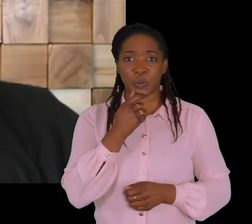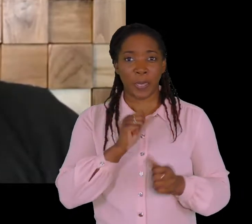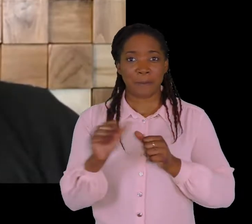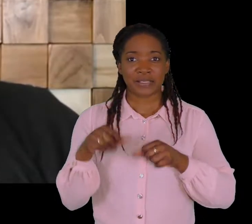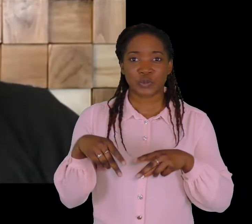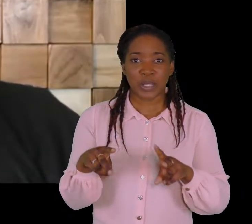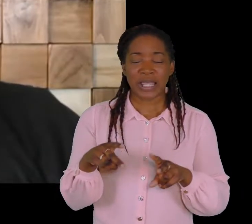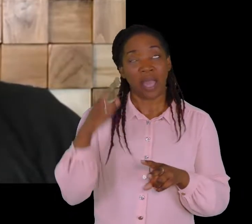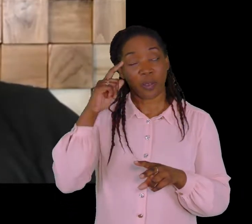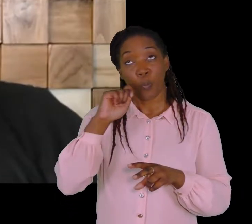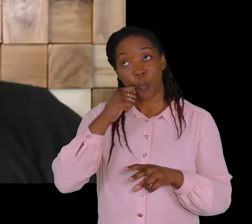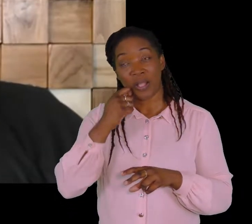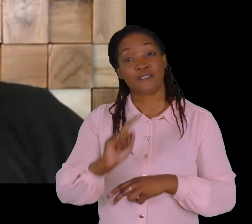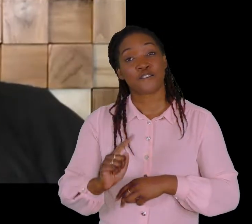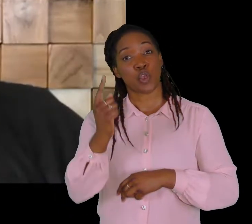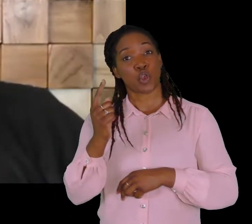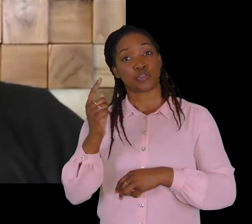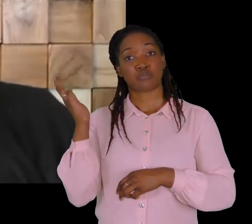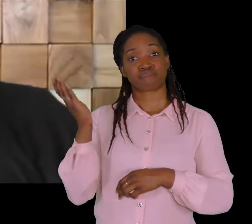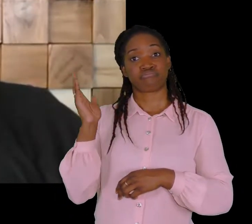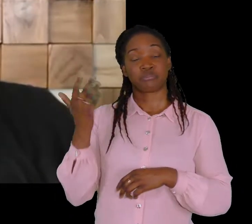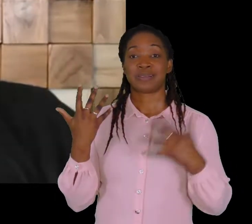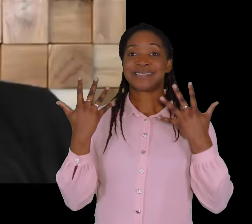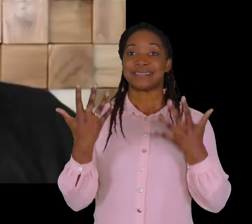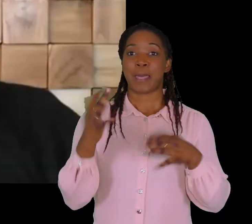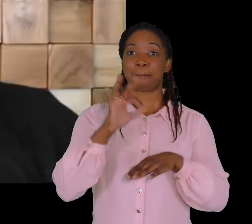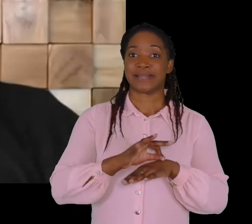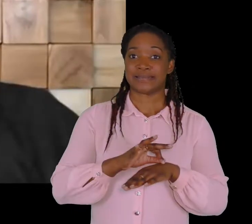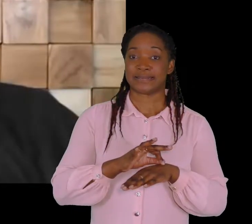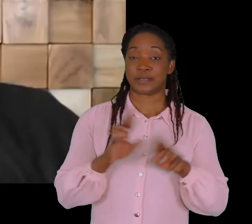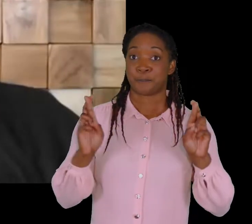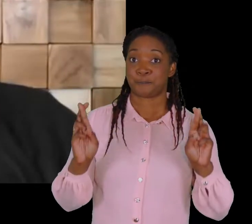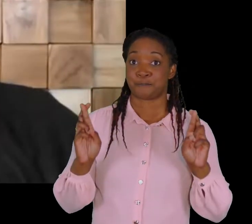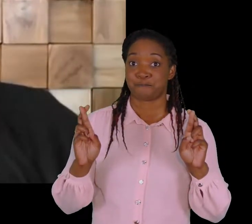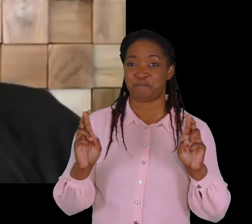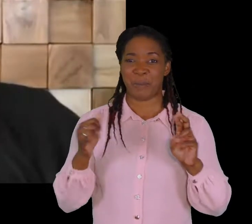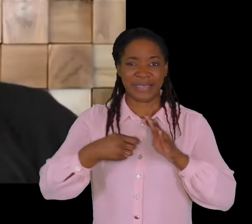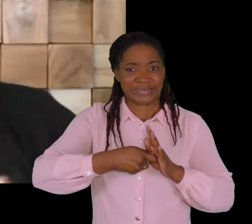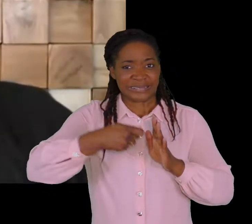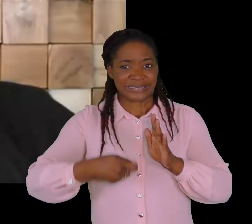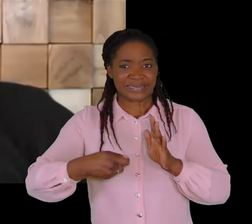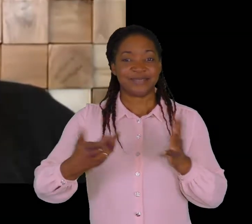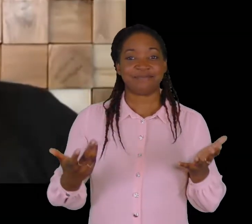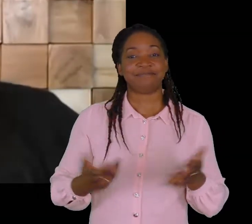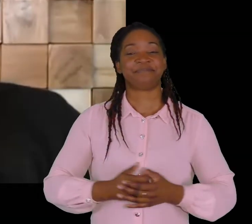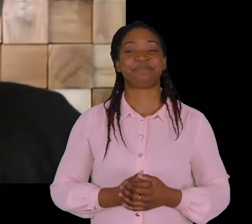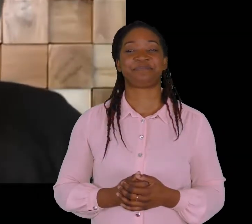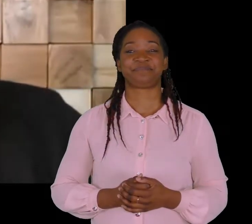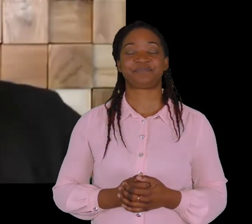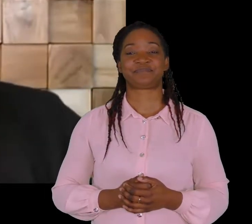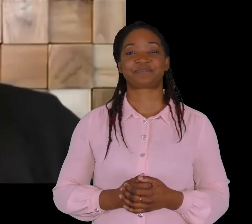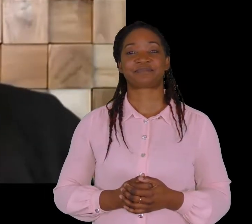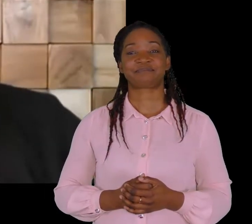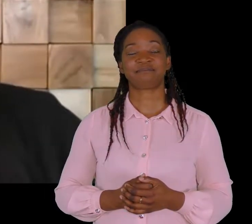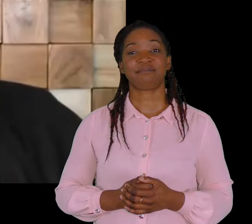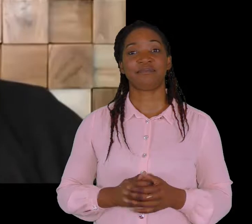how will we do this? So each speaker will present for approximately 10 minutes, we hope. But it may be a bit longer,